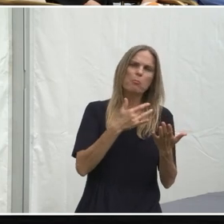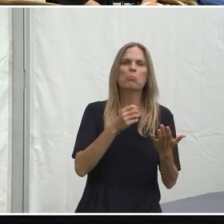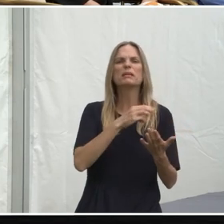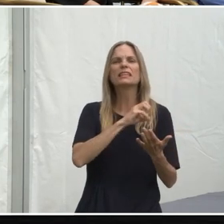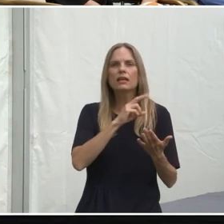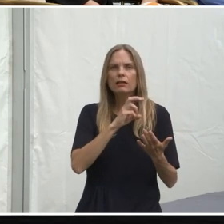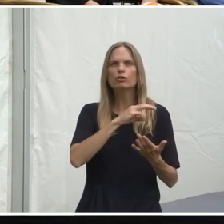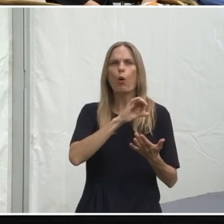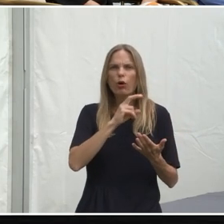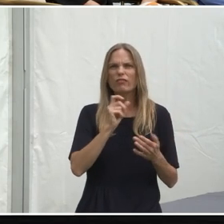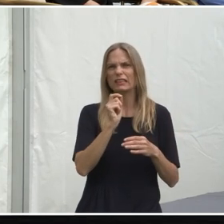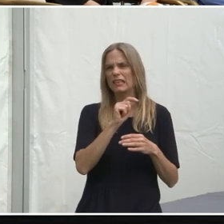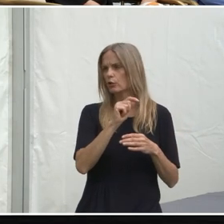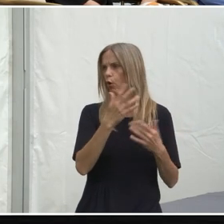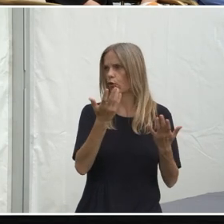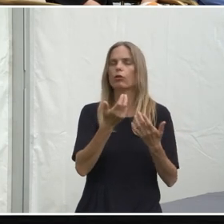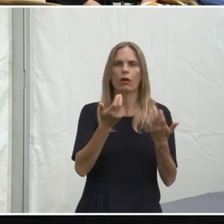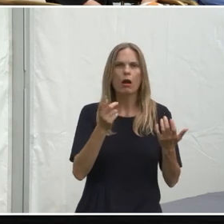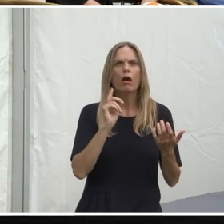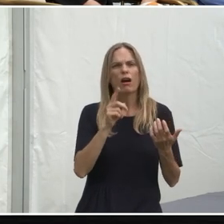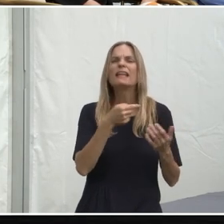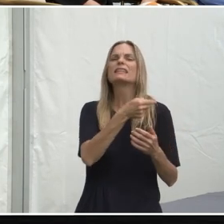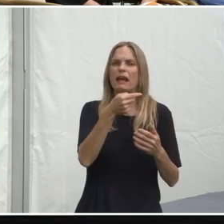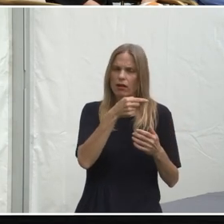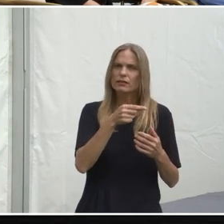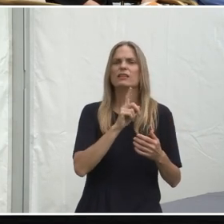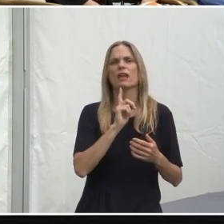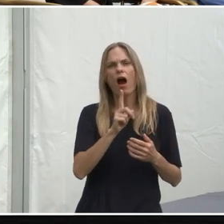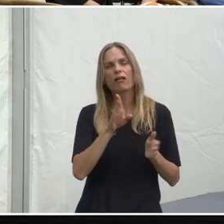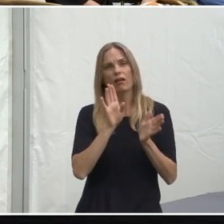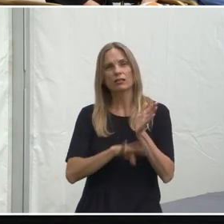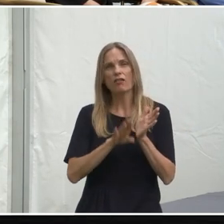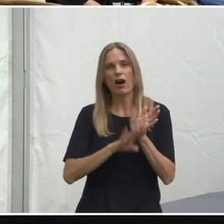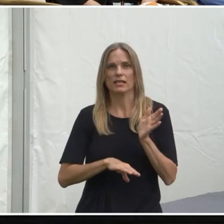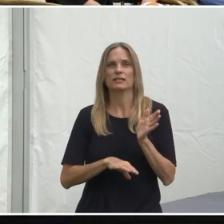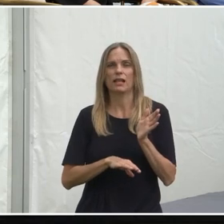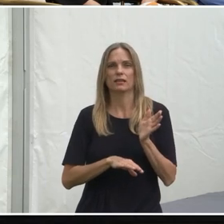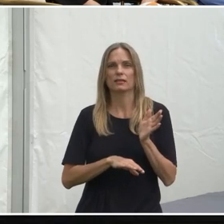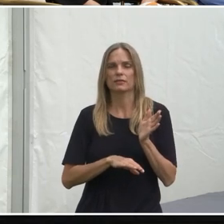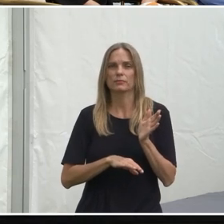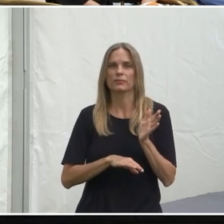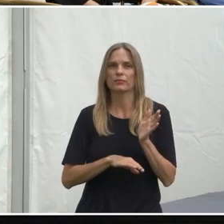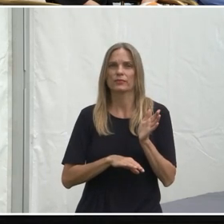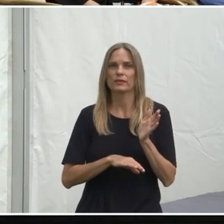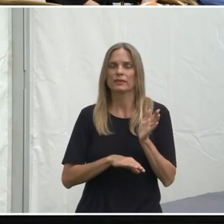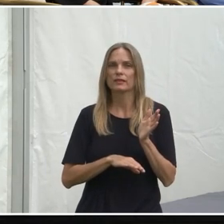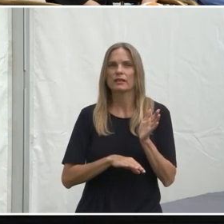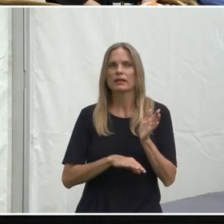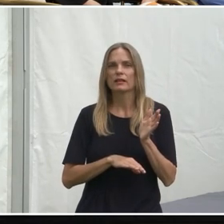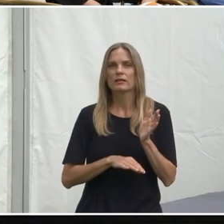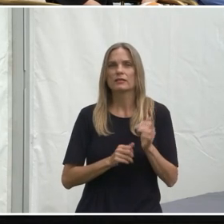there are negative effects of that. But usually, in most sort of effects